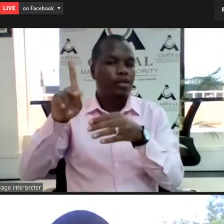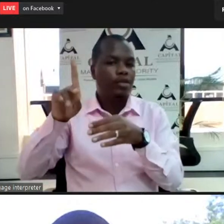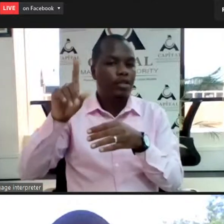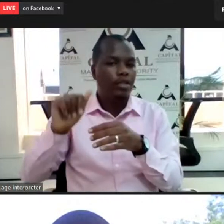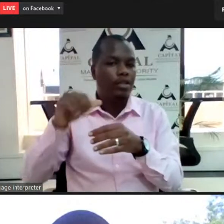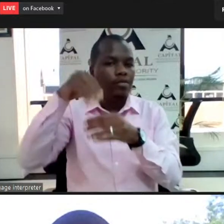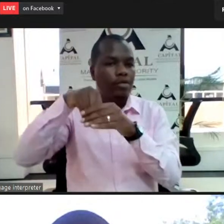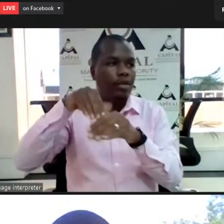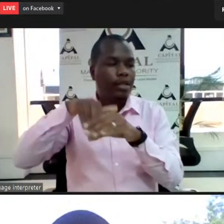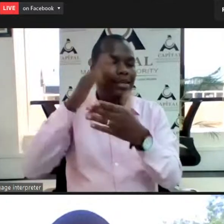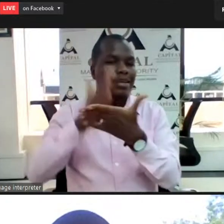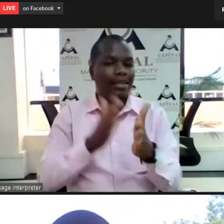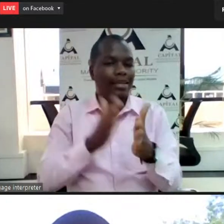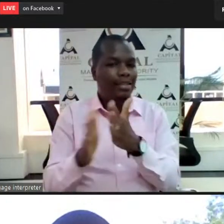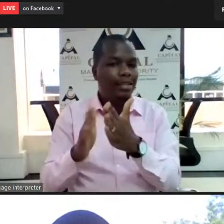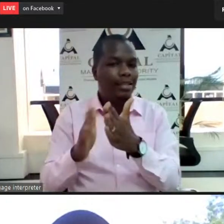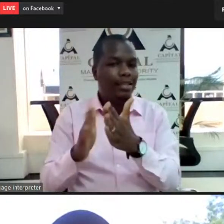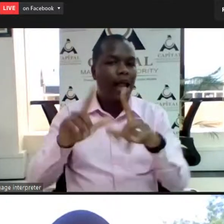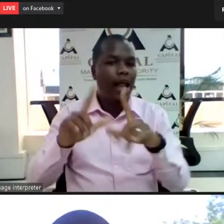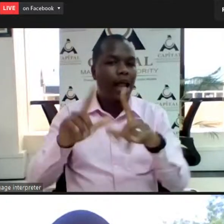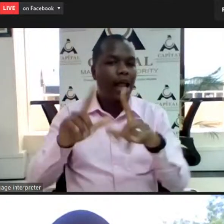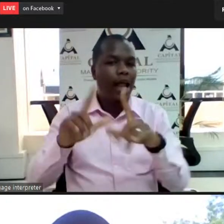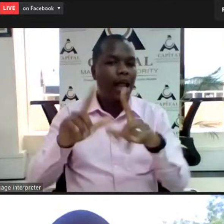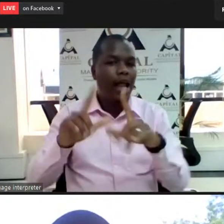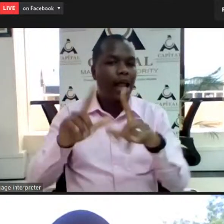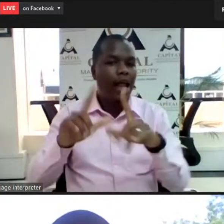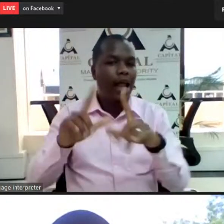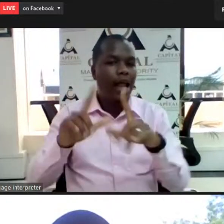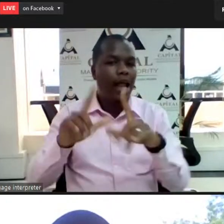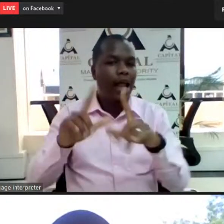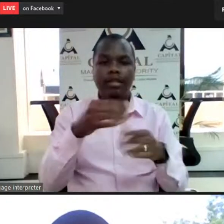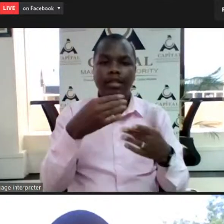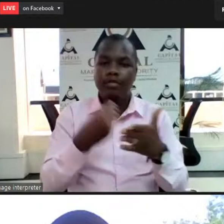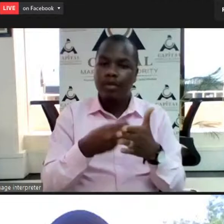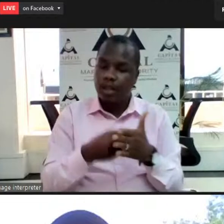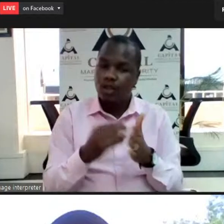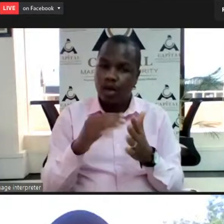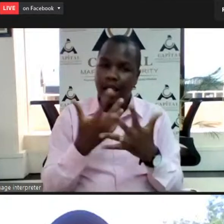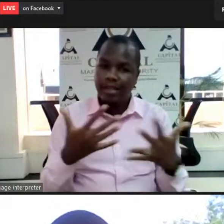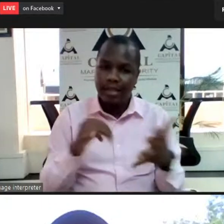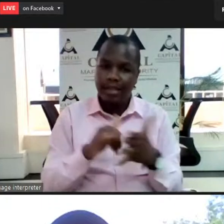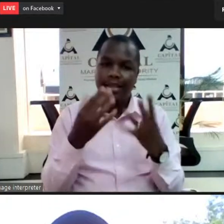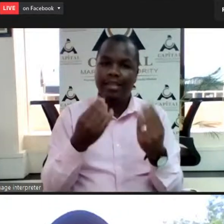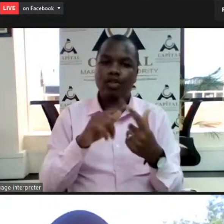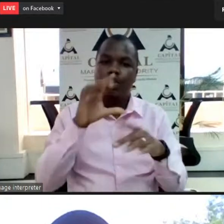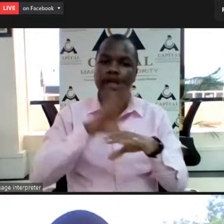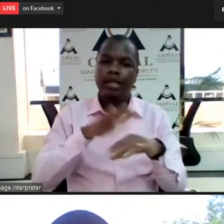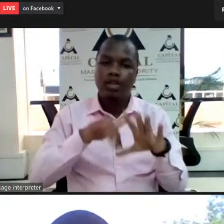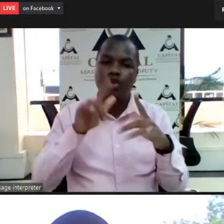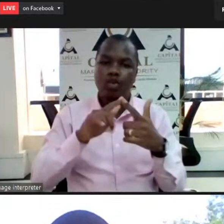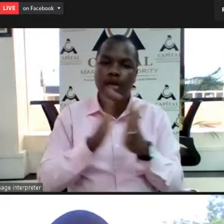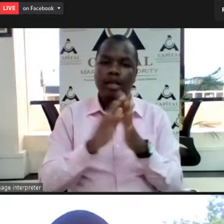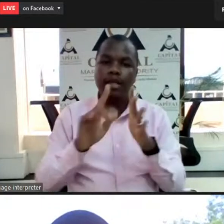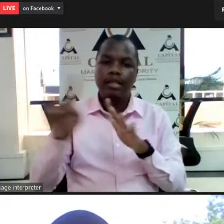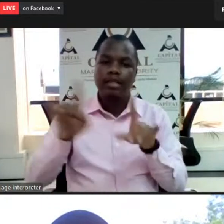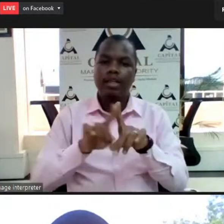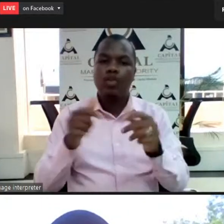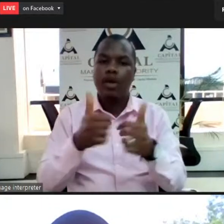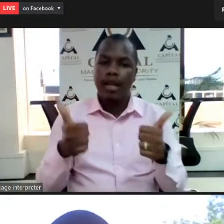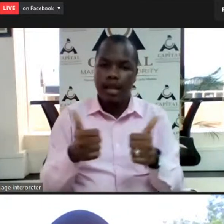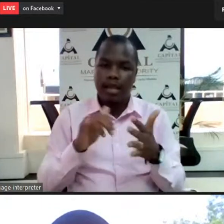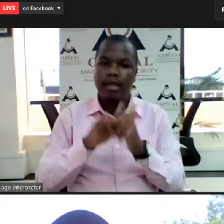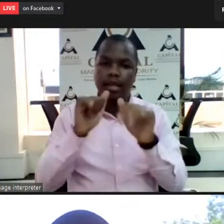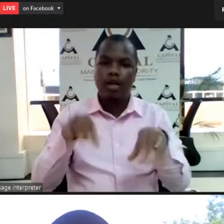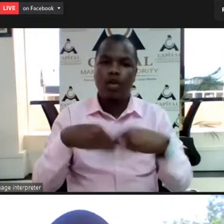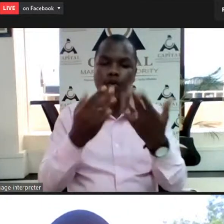real estate, land and buildings, but there's financial assets that are easy to get into and to exit as well that can offer